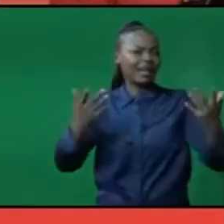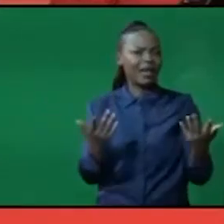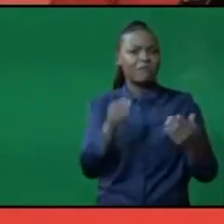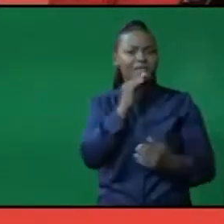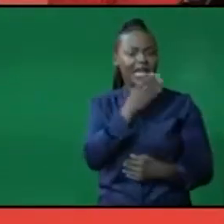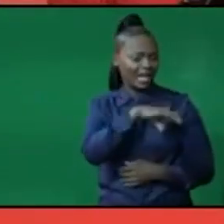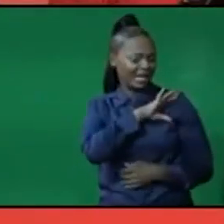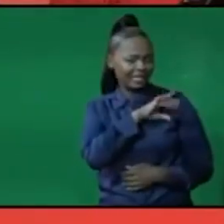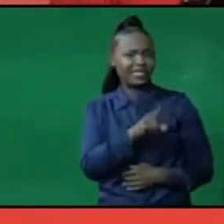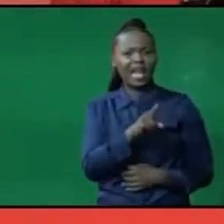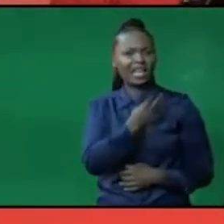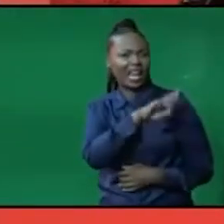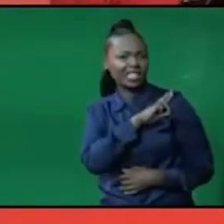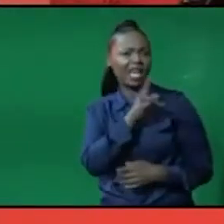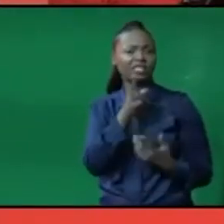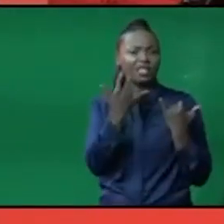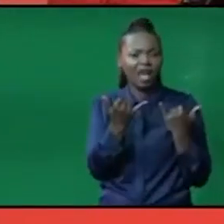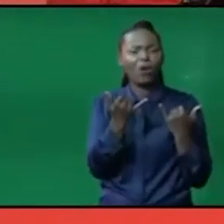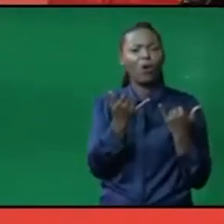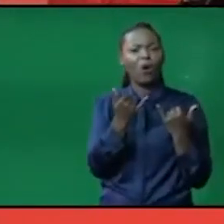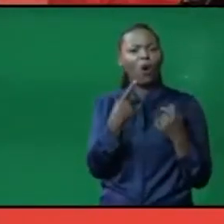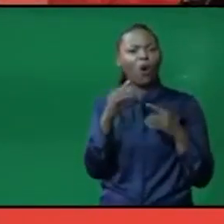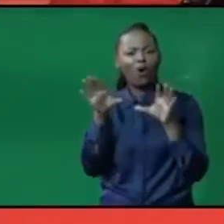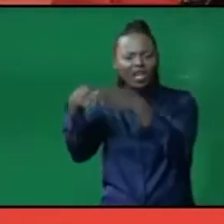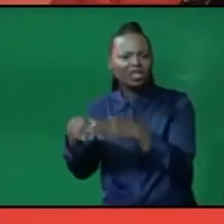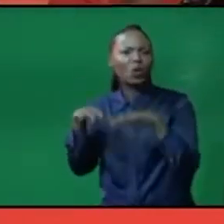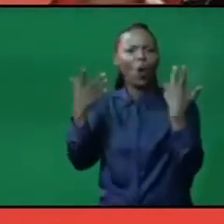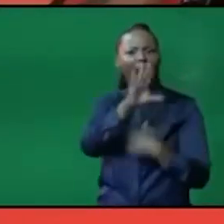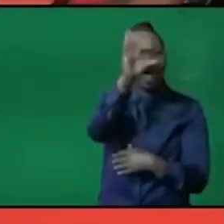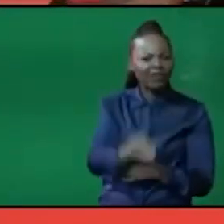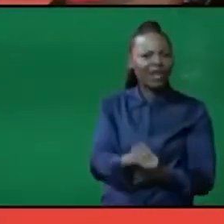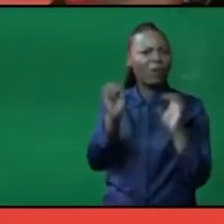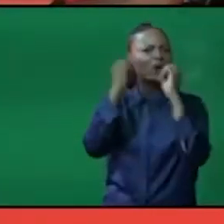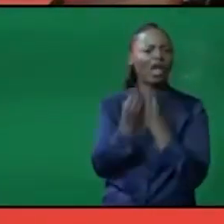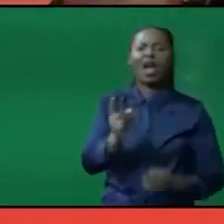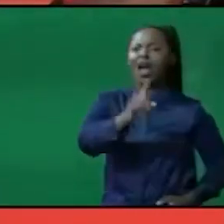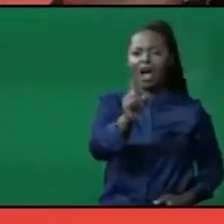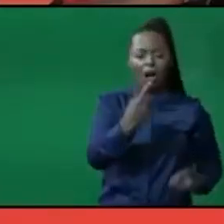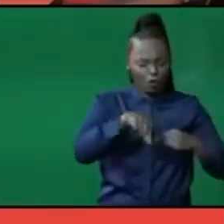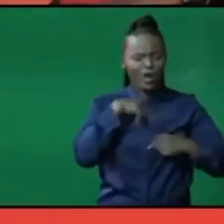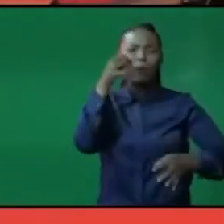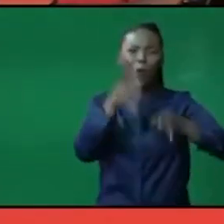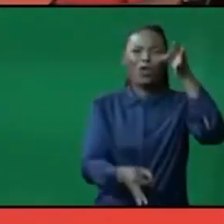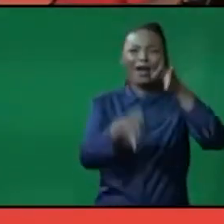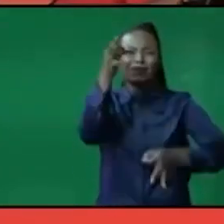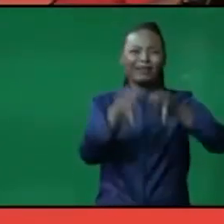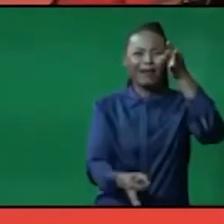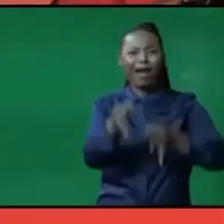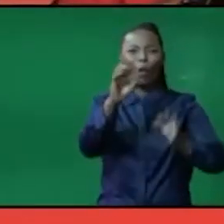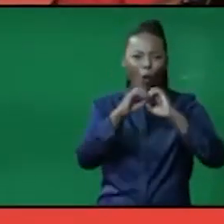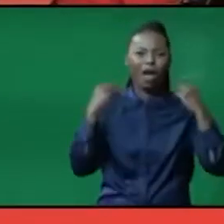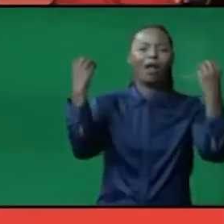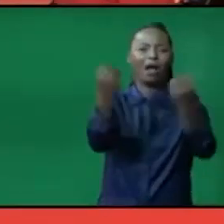religious organization or Muslim or African. No, we are a political organization that is constituted